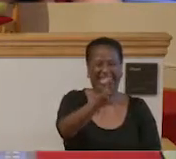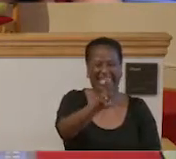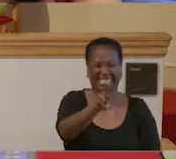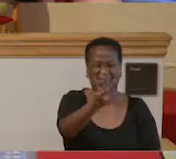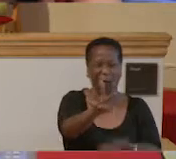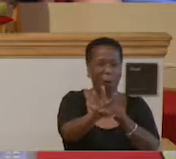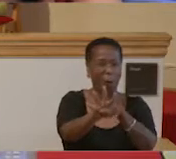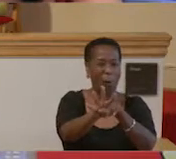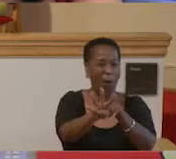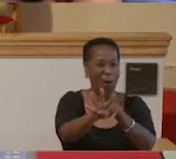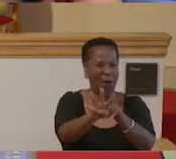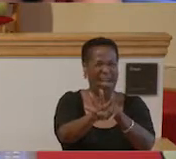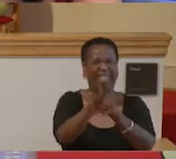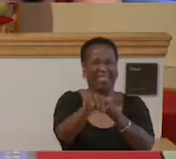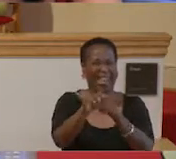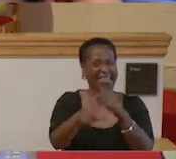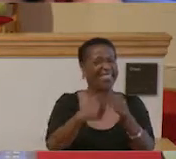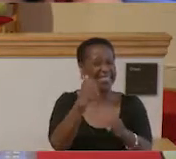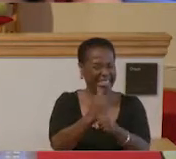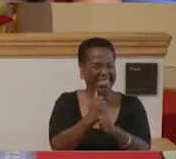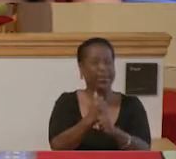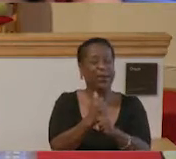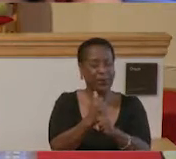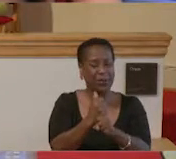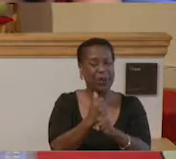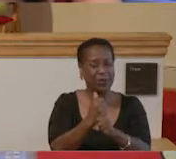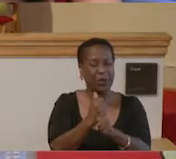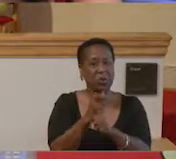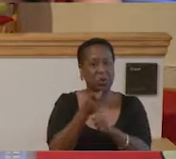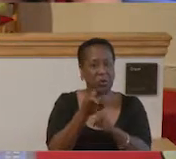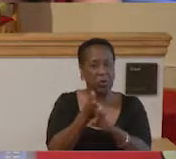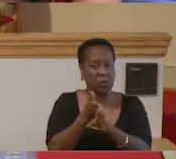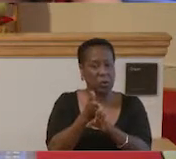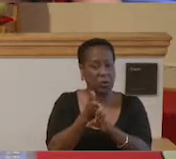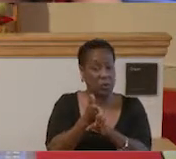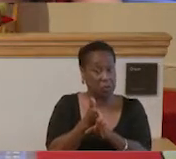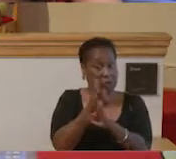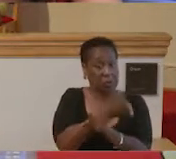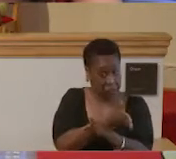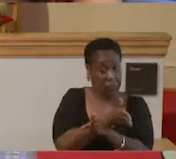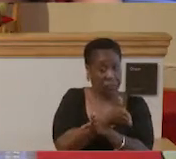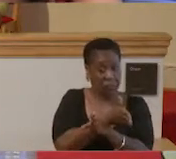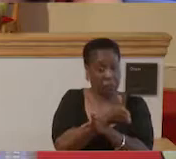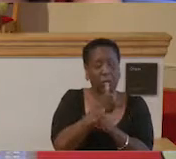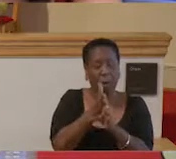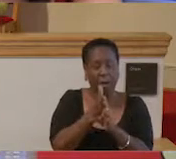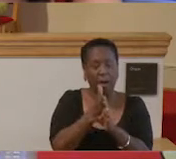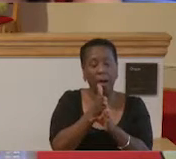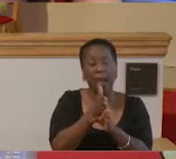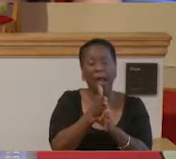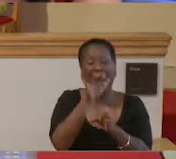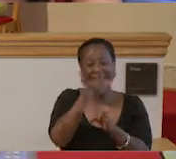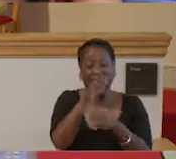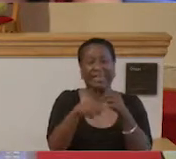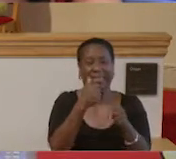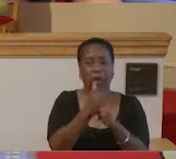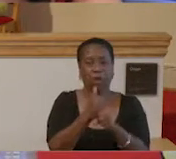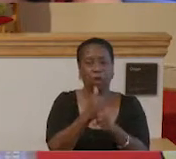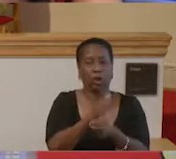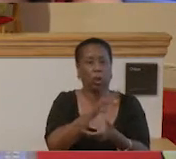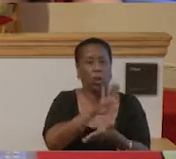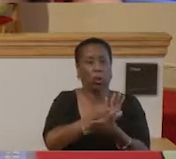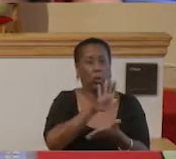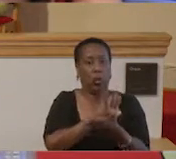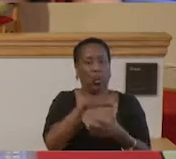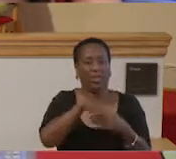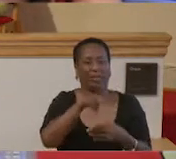1964. Which is the year after that schools in Virginia were integrated. And I'm